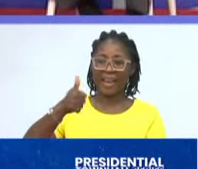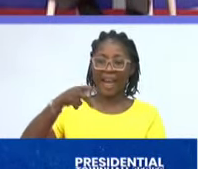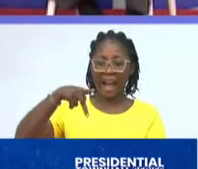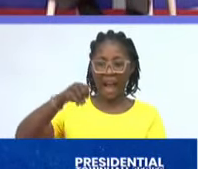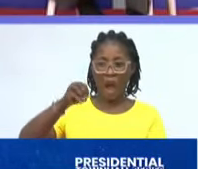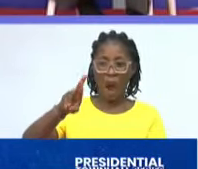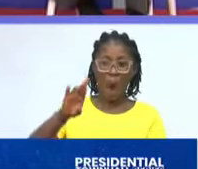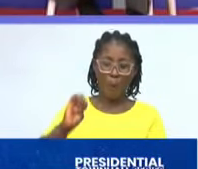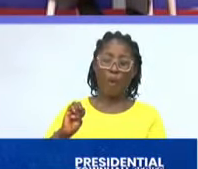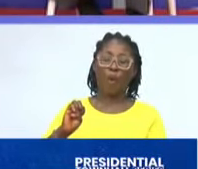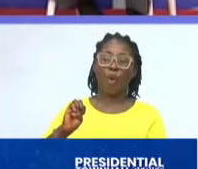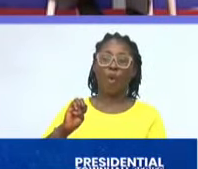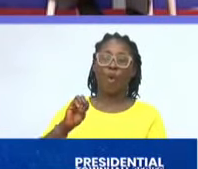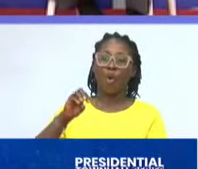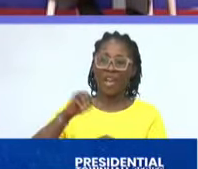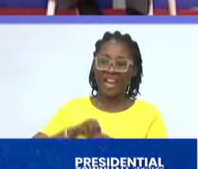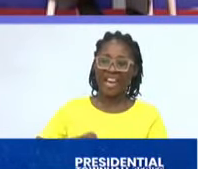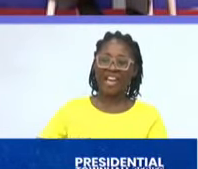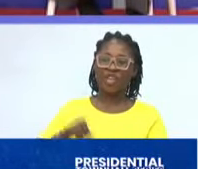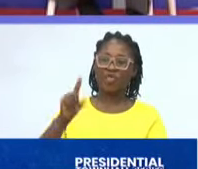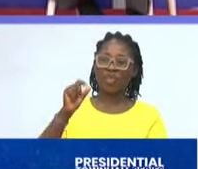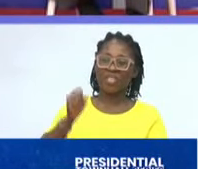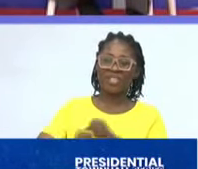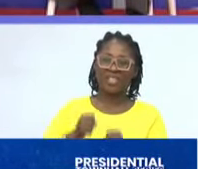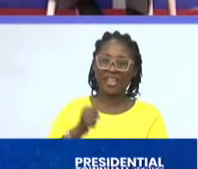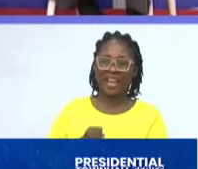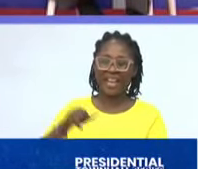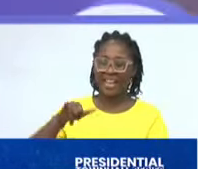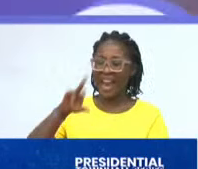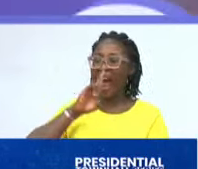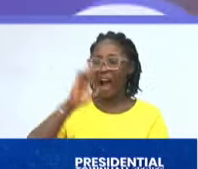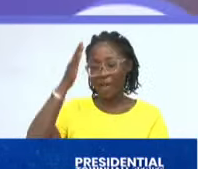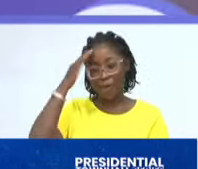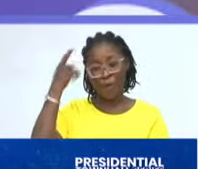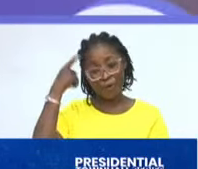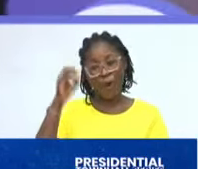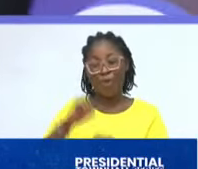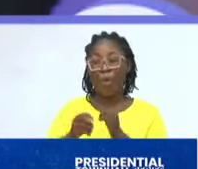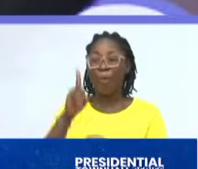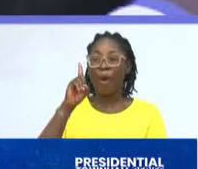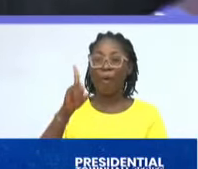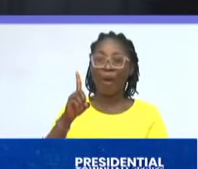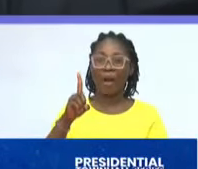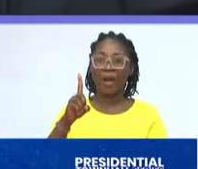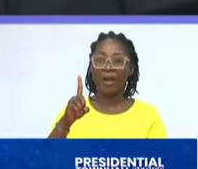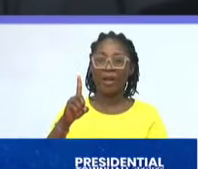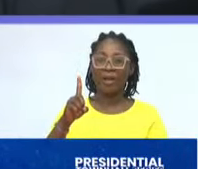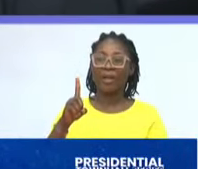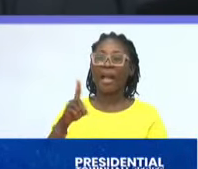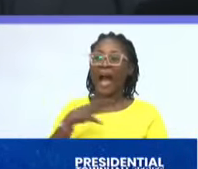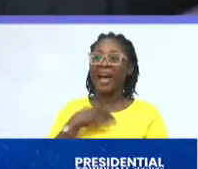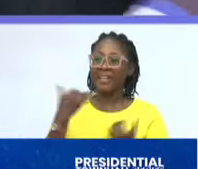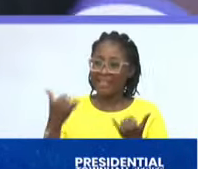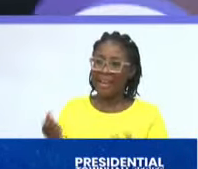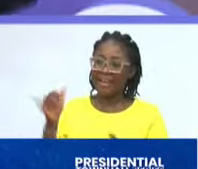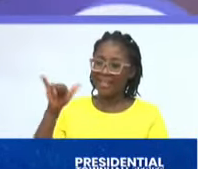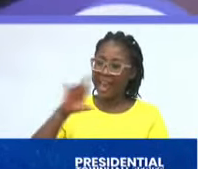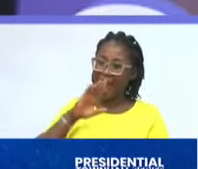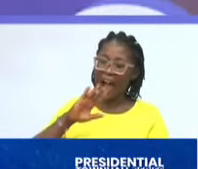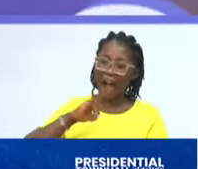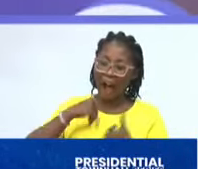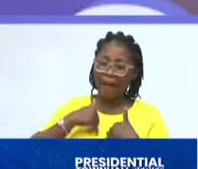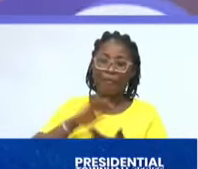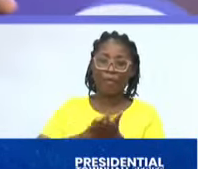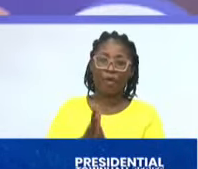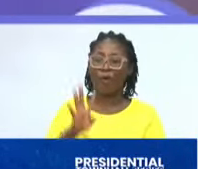In 20 years, Singapore have moved from number one to about number four or five today. Because the port